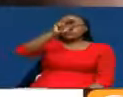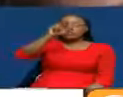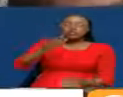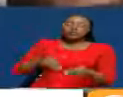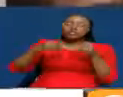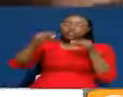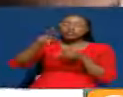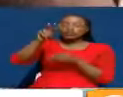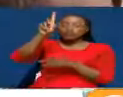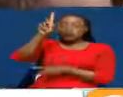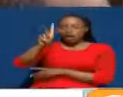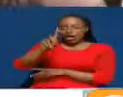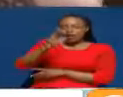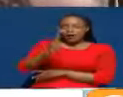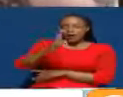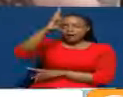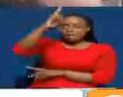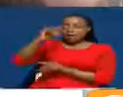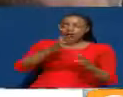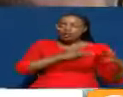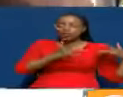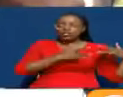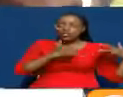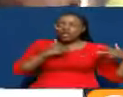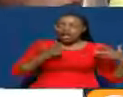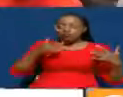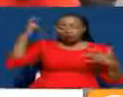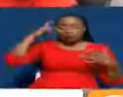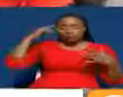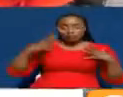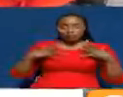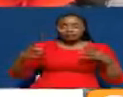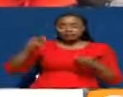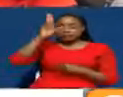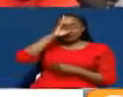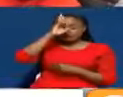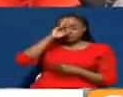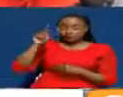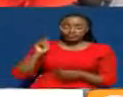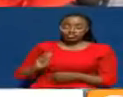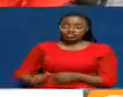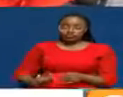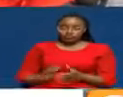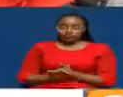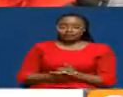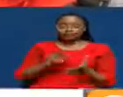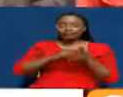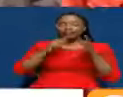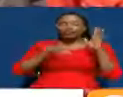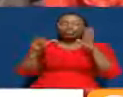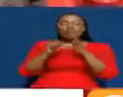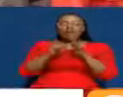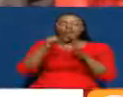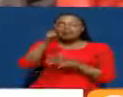21 gun salute honors. Many raised concerns over the mental health of officers in uniform. Kumaanisha kuna shida